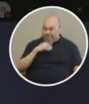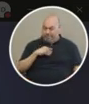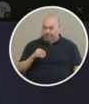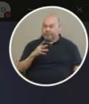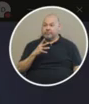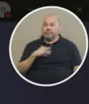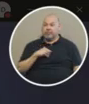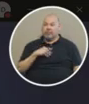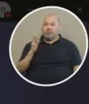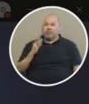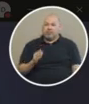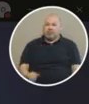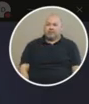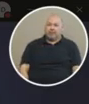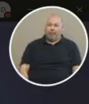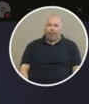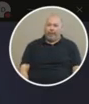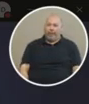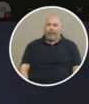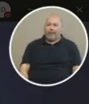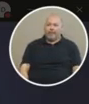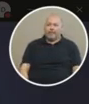bring up that presentation.